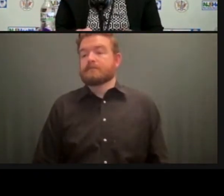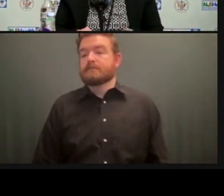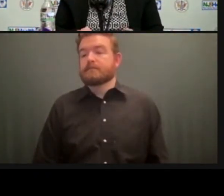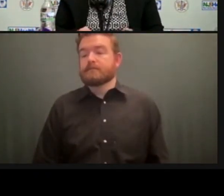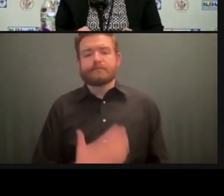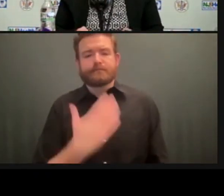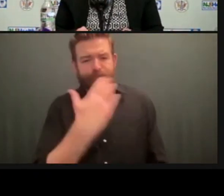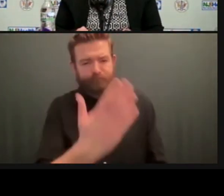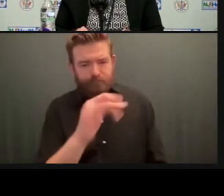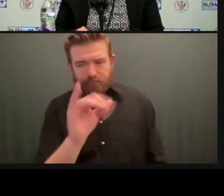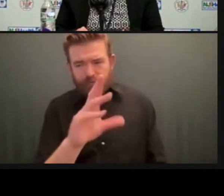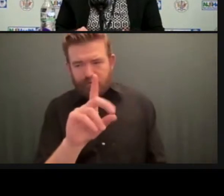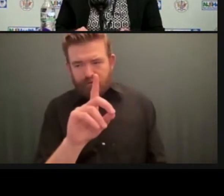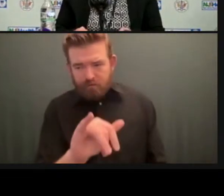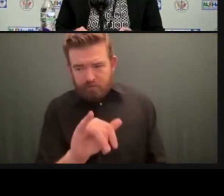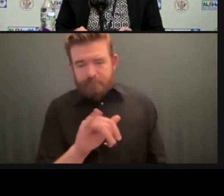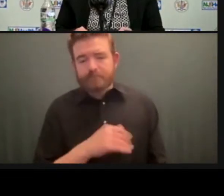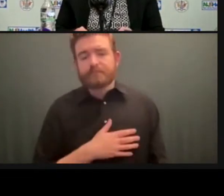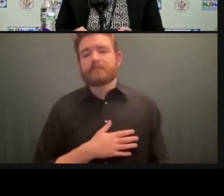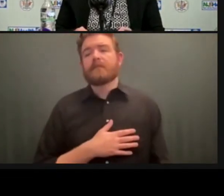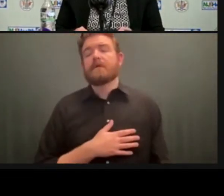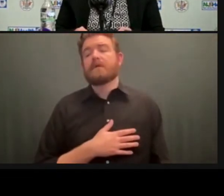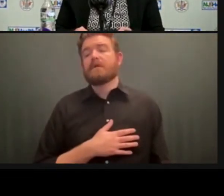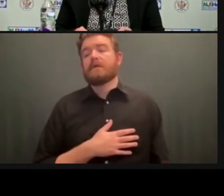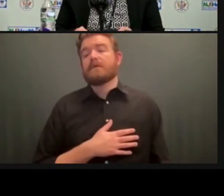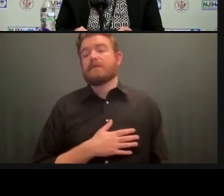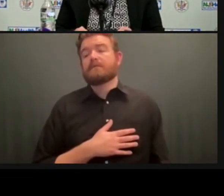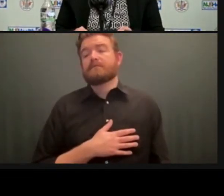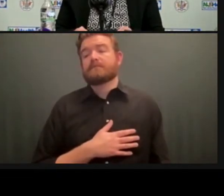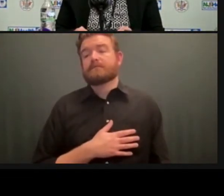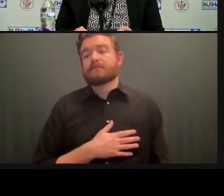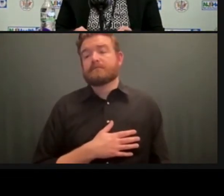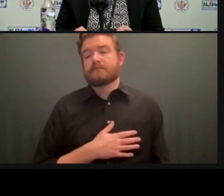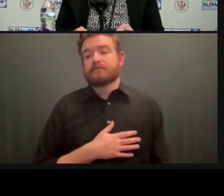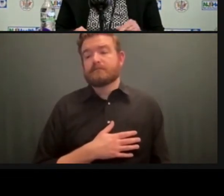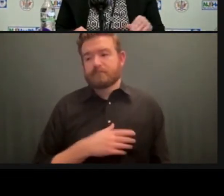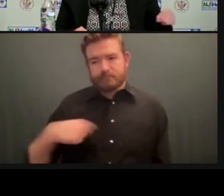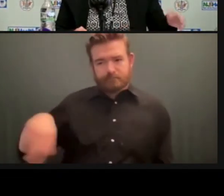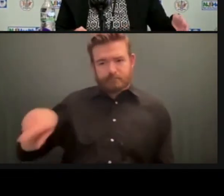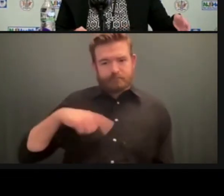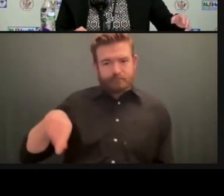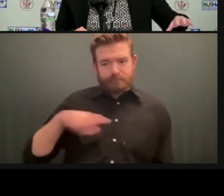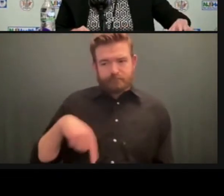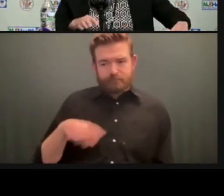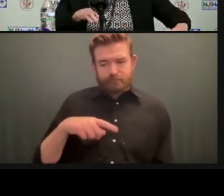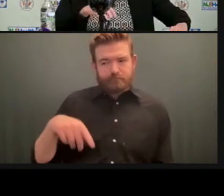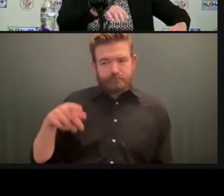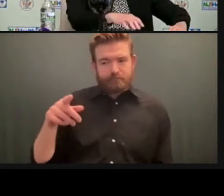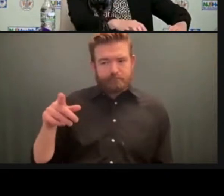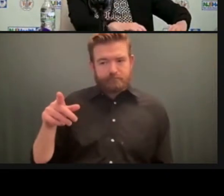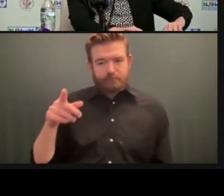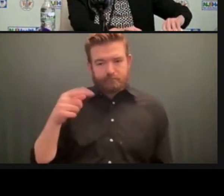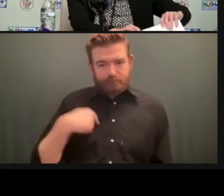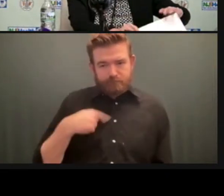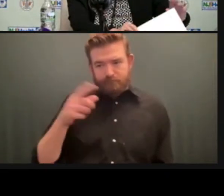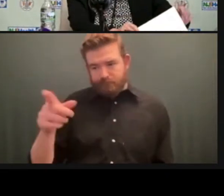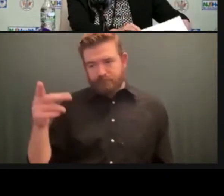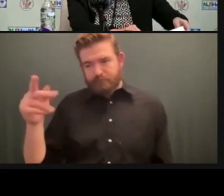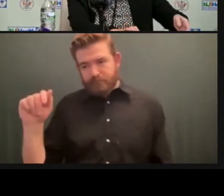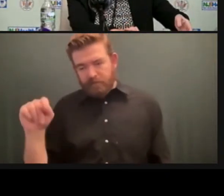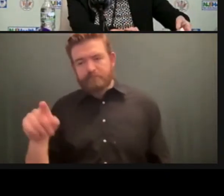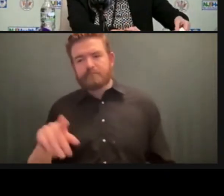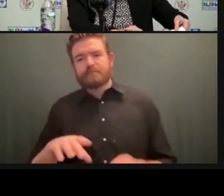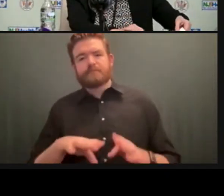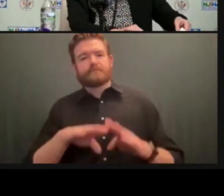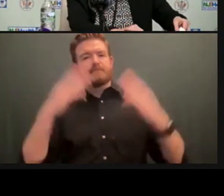You and Pat and I were together on Friday in East Orange at the opening of a sort of a mega testing site. I want to